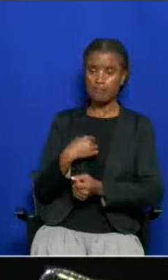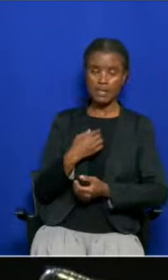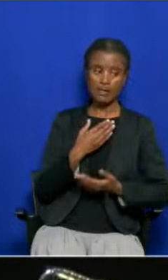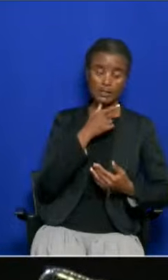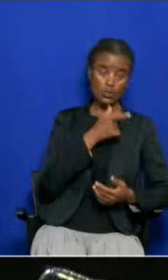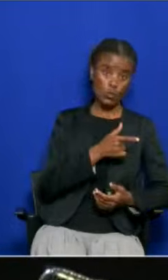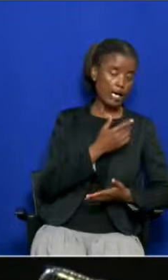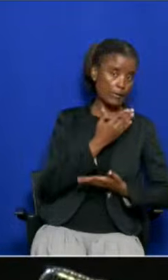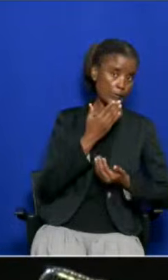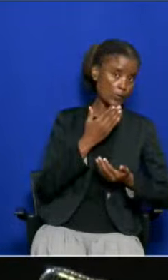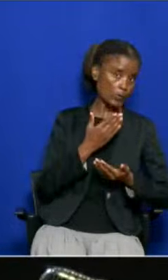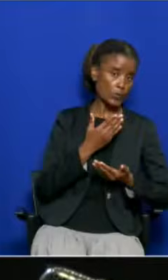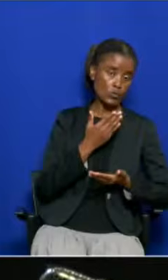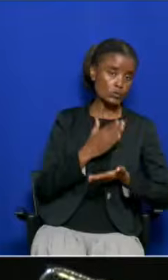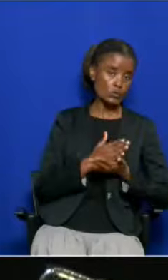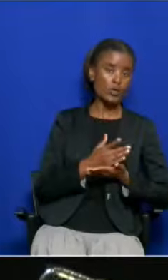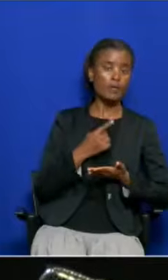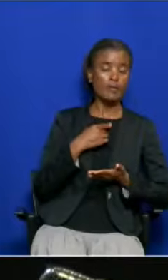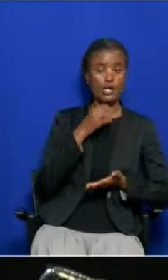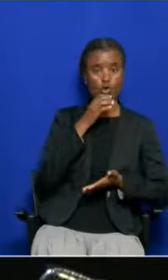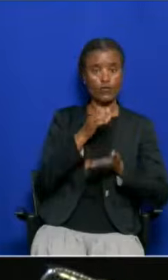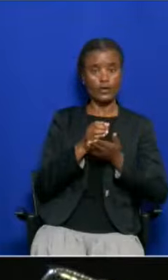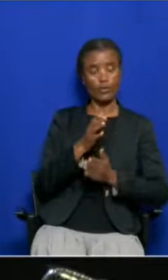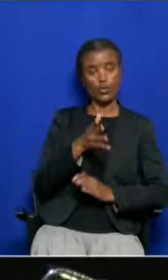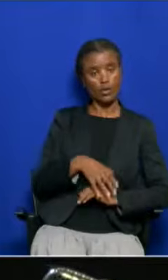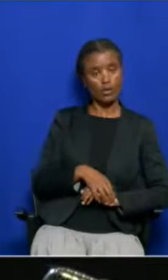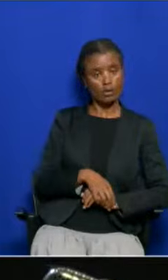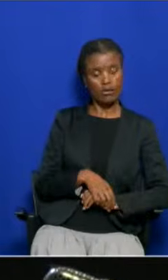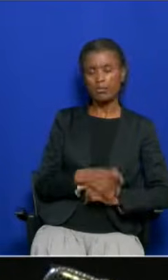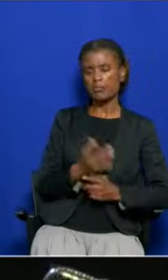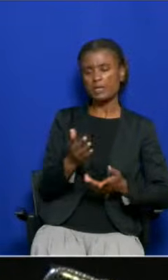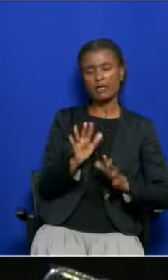Then I left it there at that time.